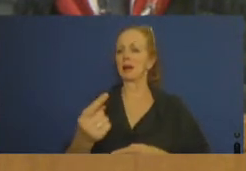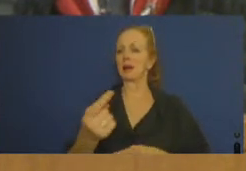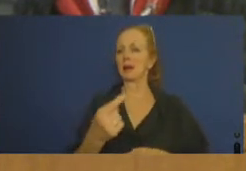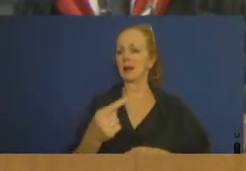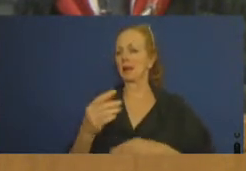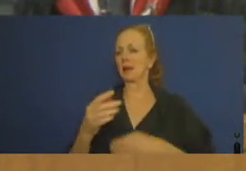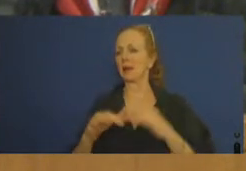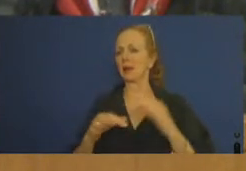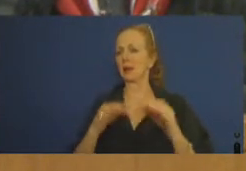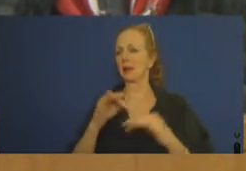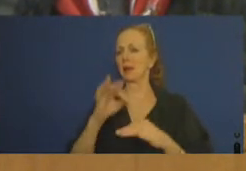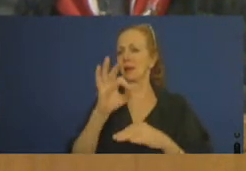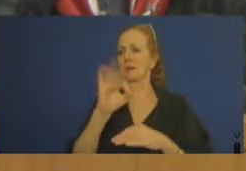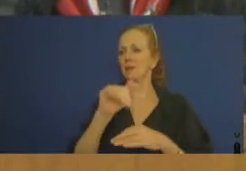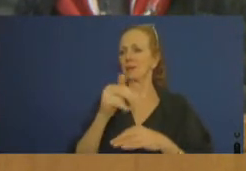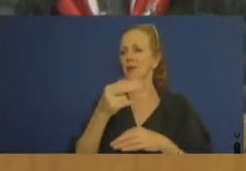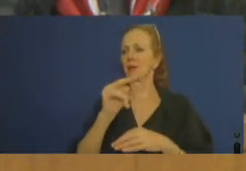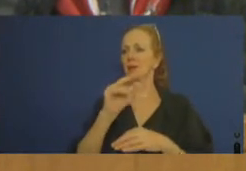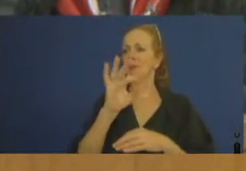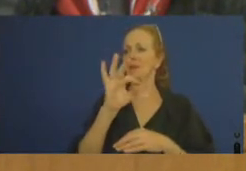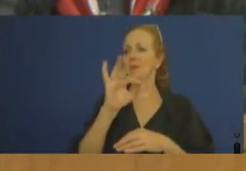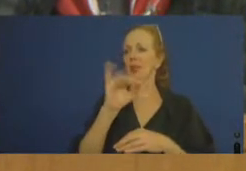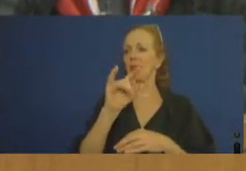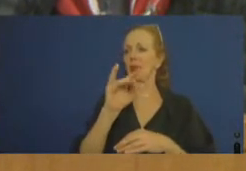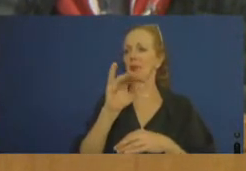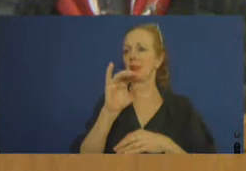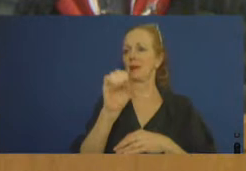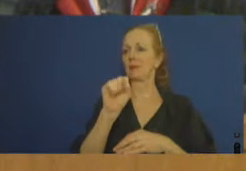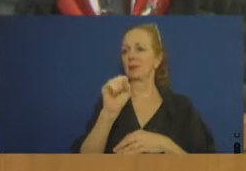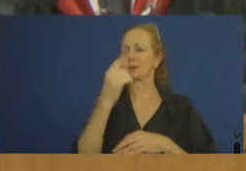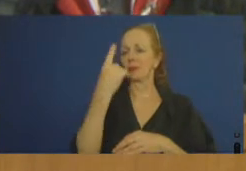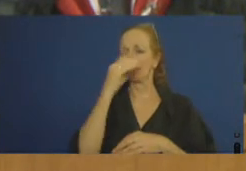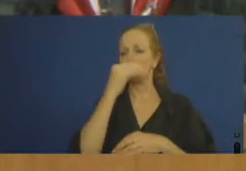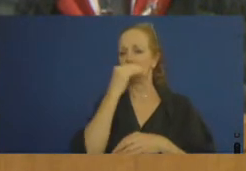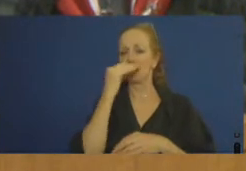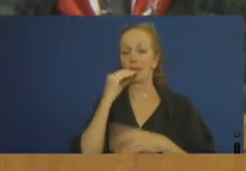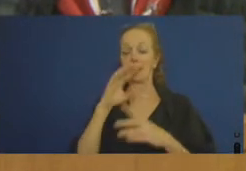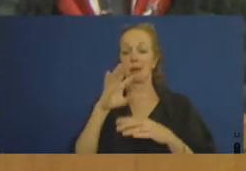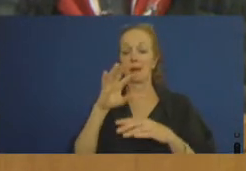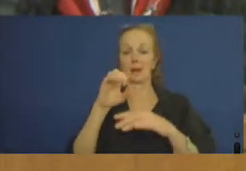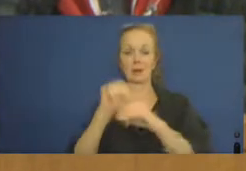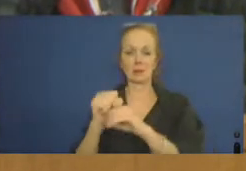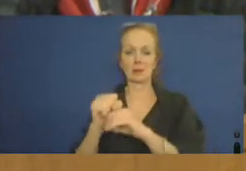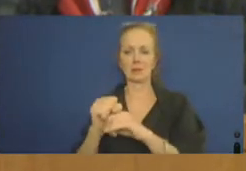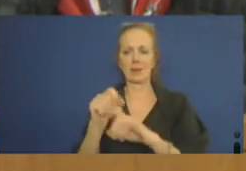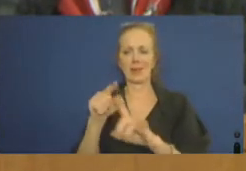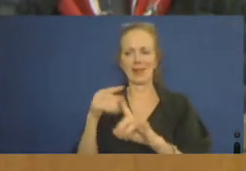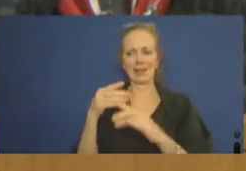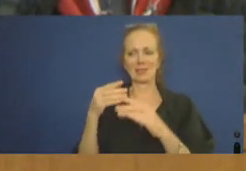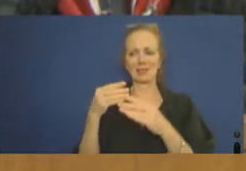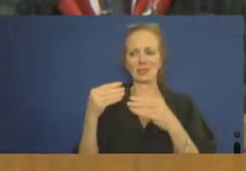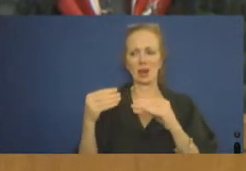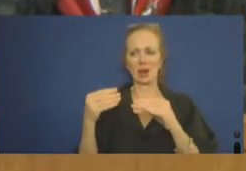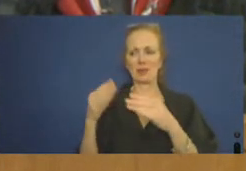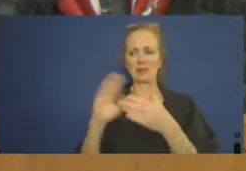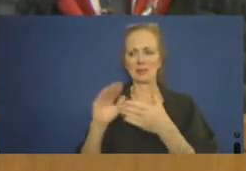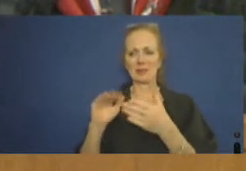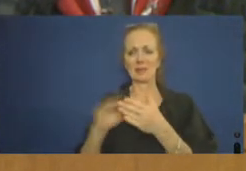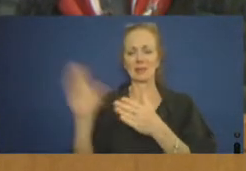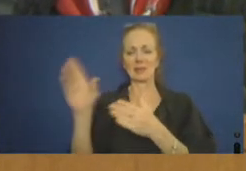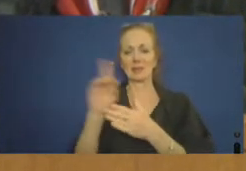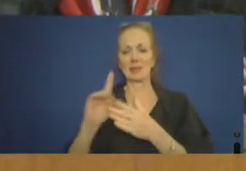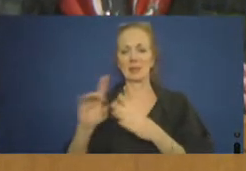Flavors from the Garden is the main restaurant there, and they're an anchor. And this shopping center was designed to be